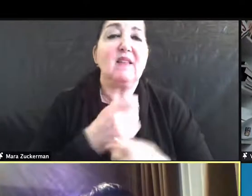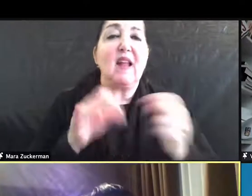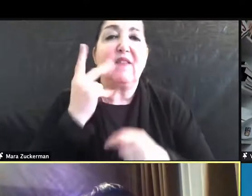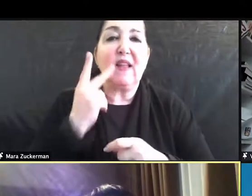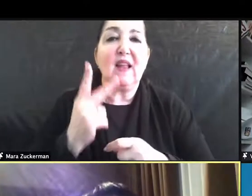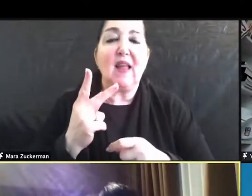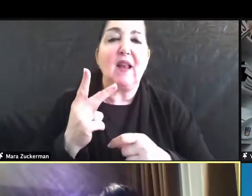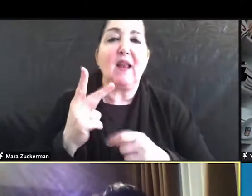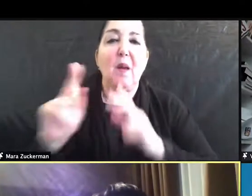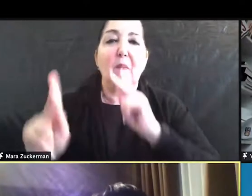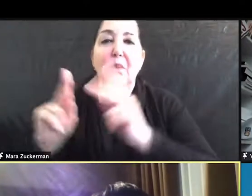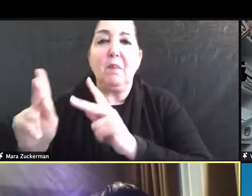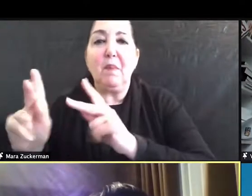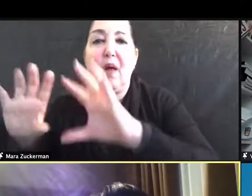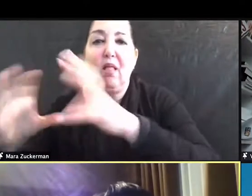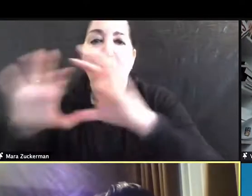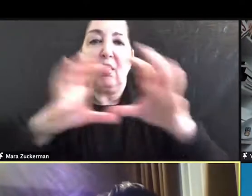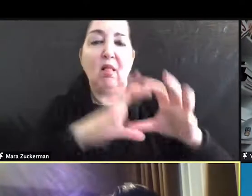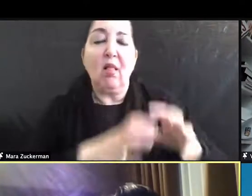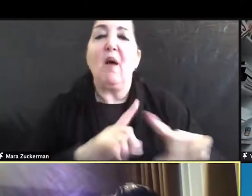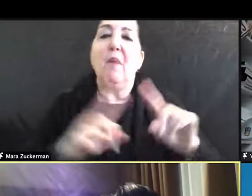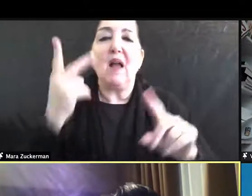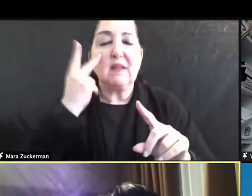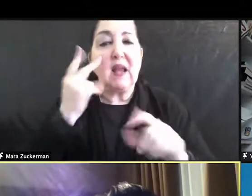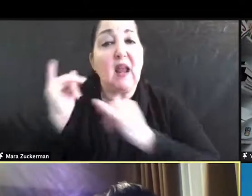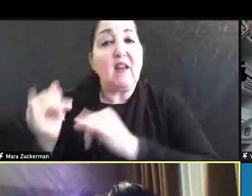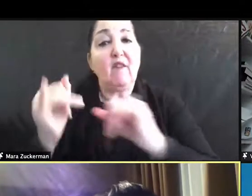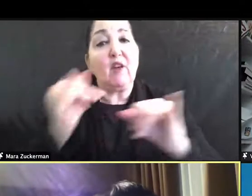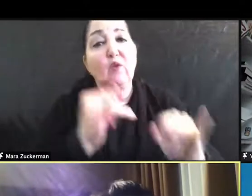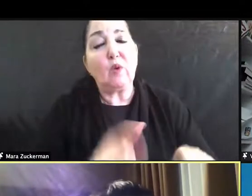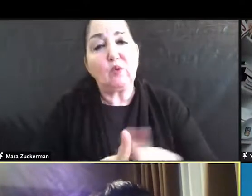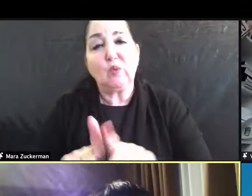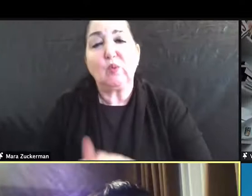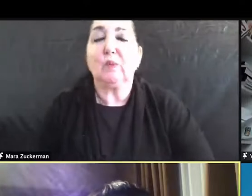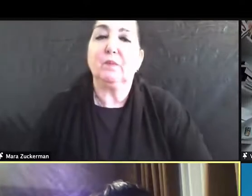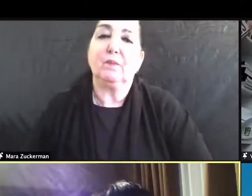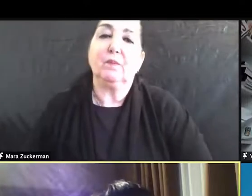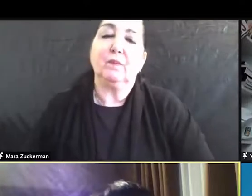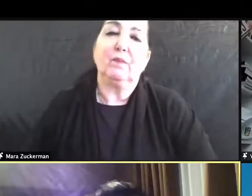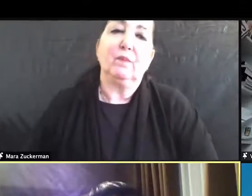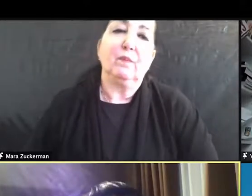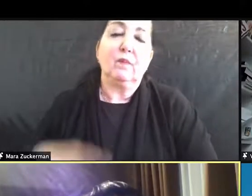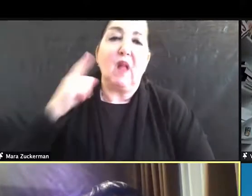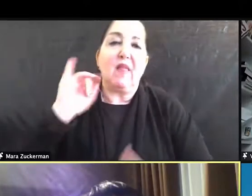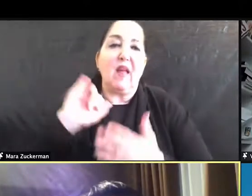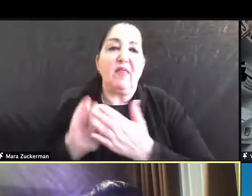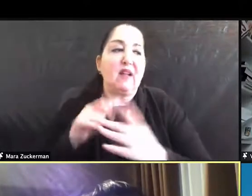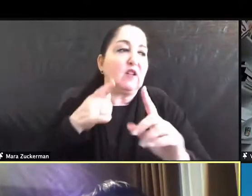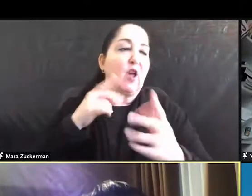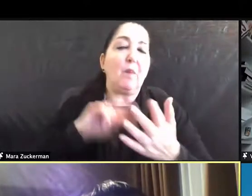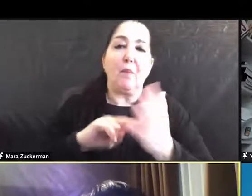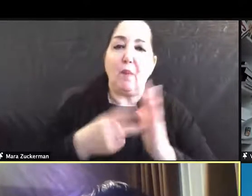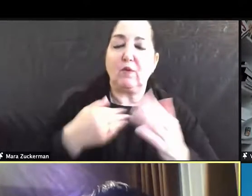see them as a person also. So I think that's the purpose of the tool, to have each of the member moment to